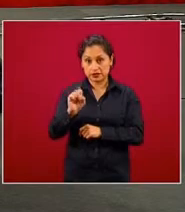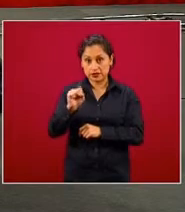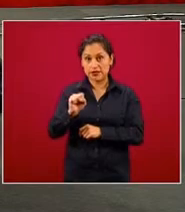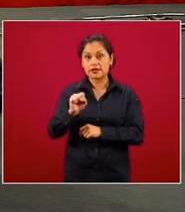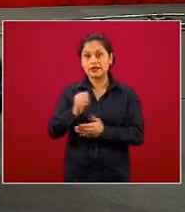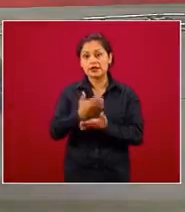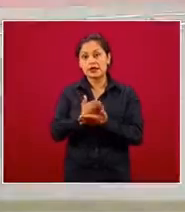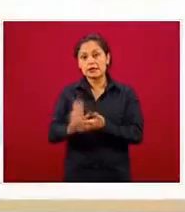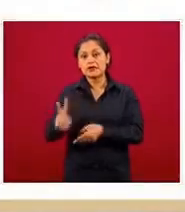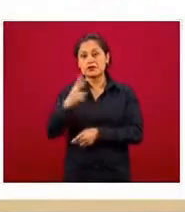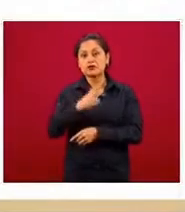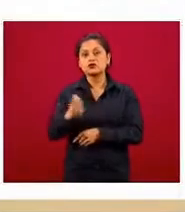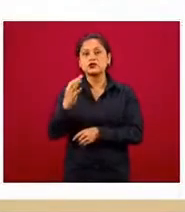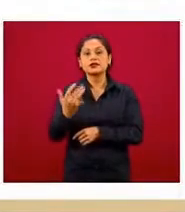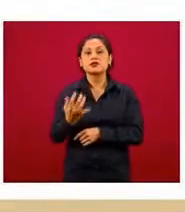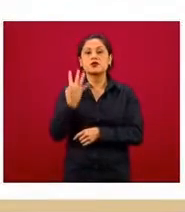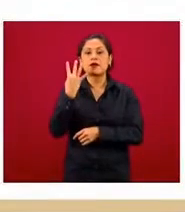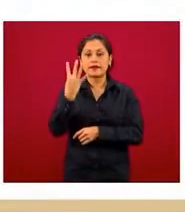3,060,